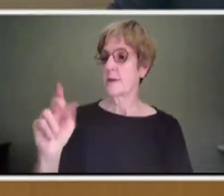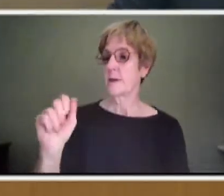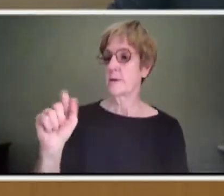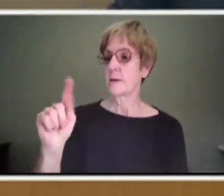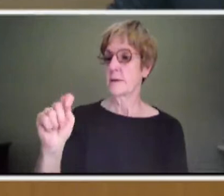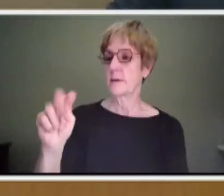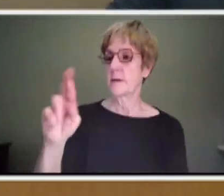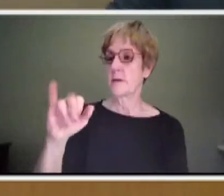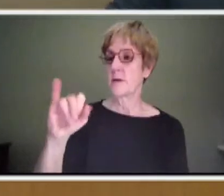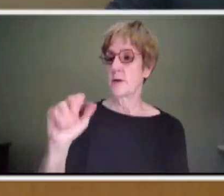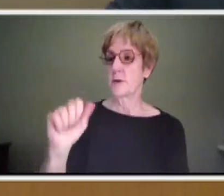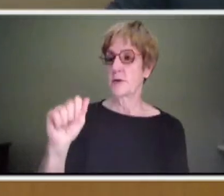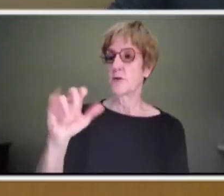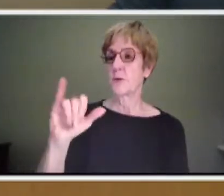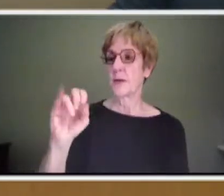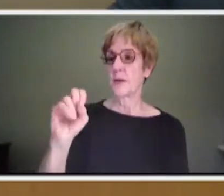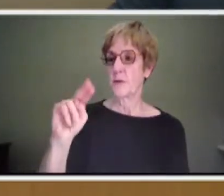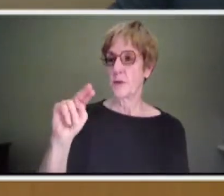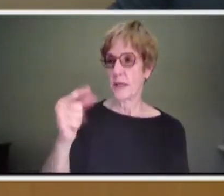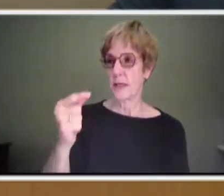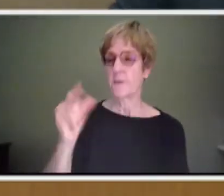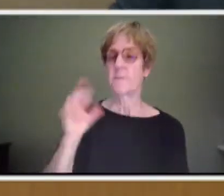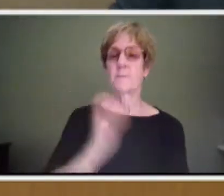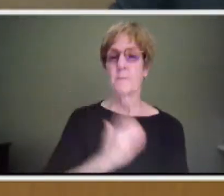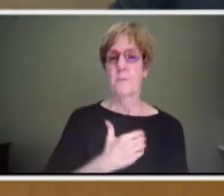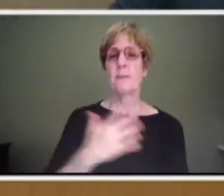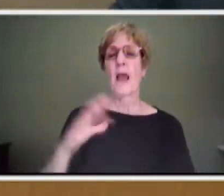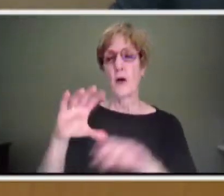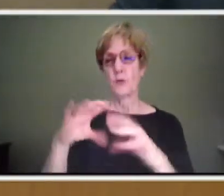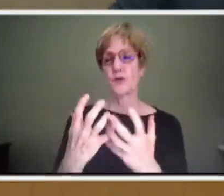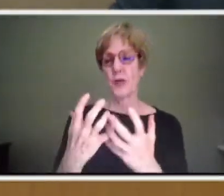president of the Charlotte Alumni Chapter of Delta Sigma Theta Sorority